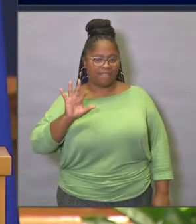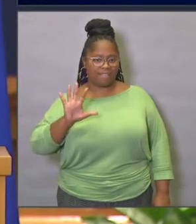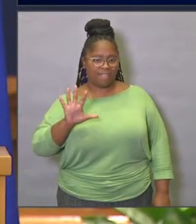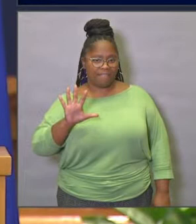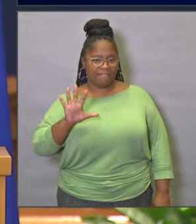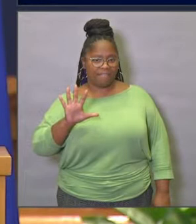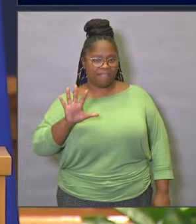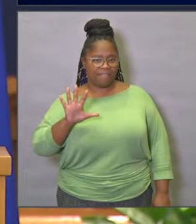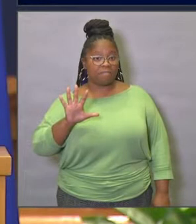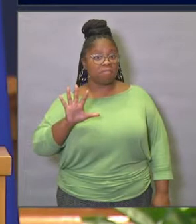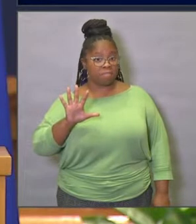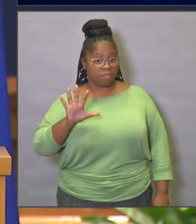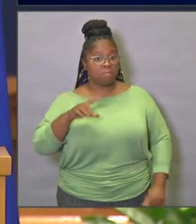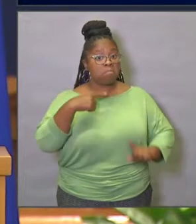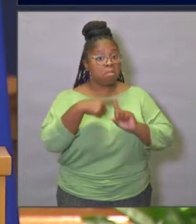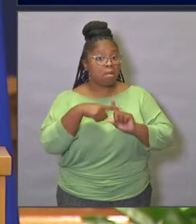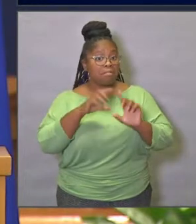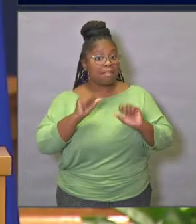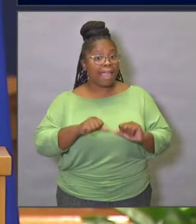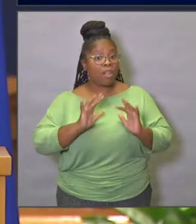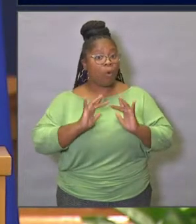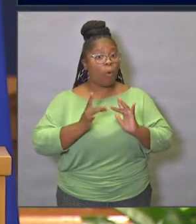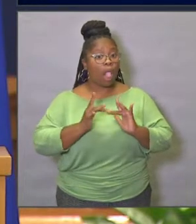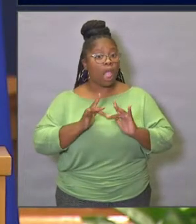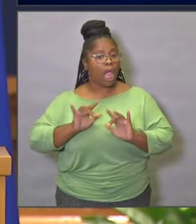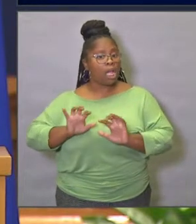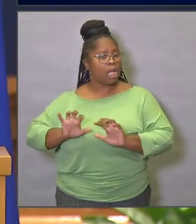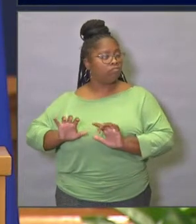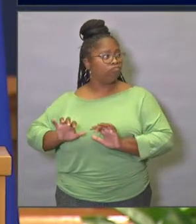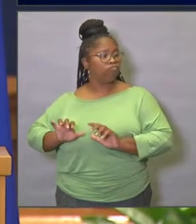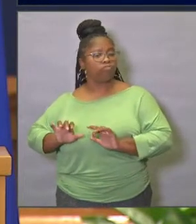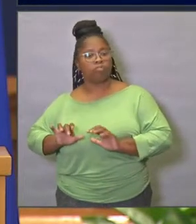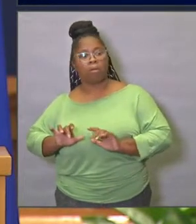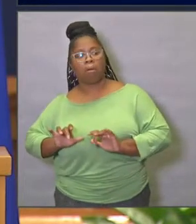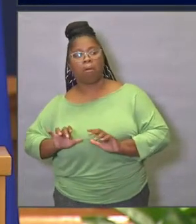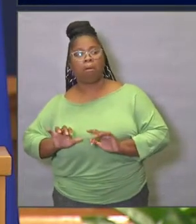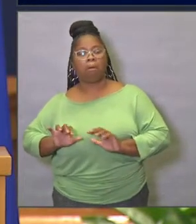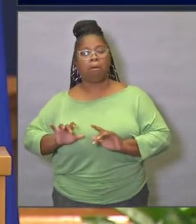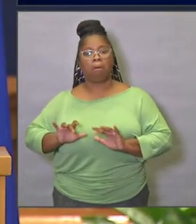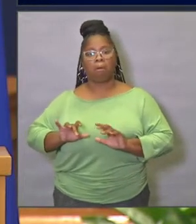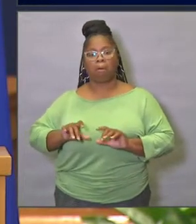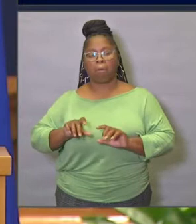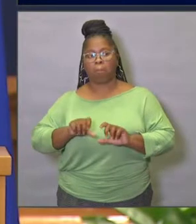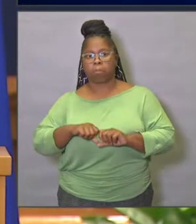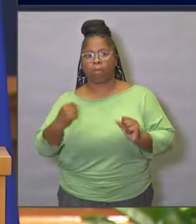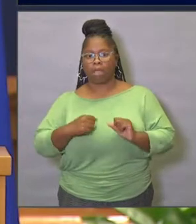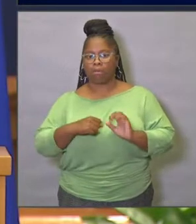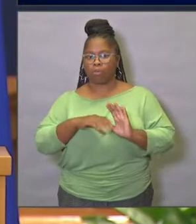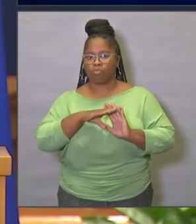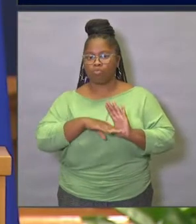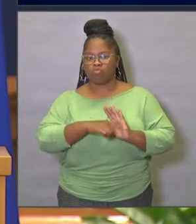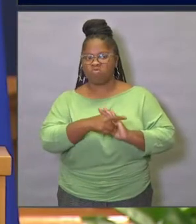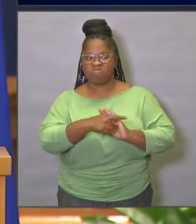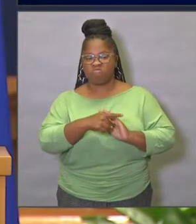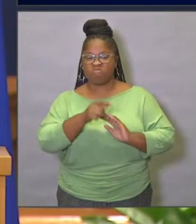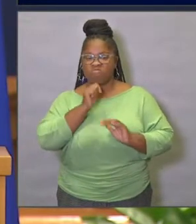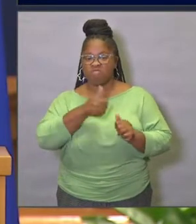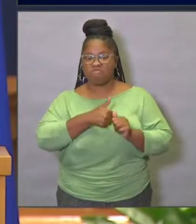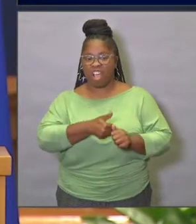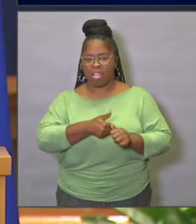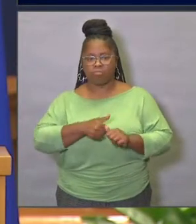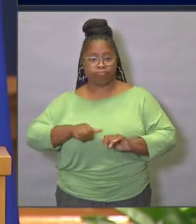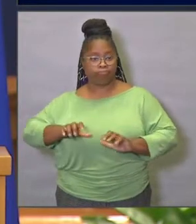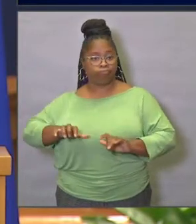1-888-700-9995. There's also an online complaint system to report violations 24/7, and that's available when you go to